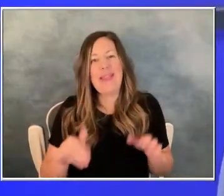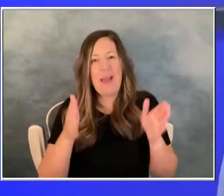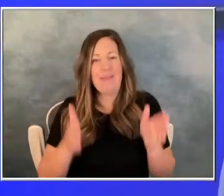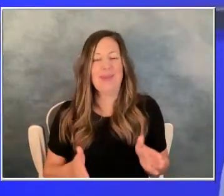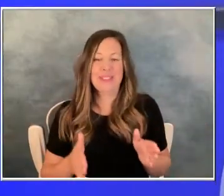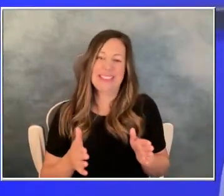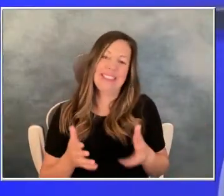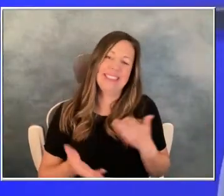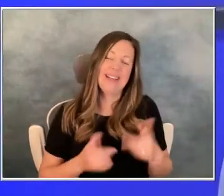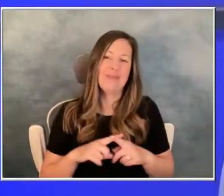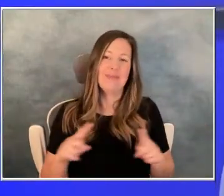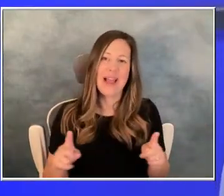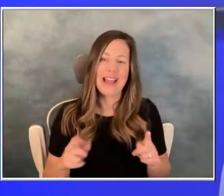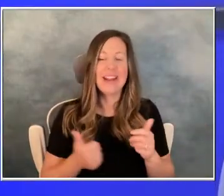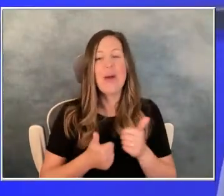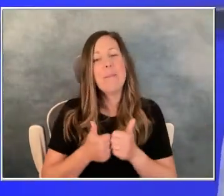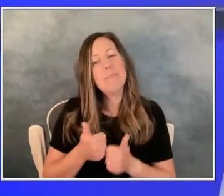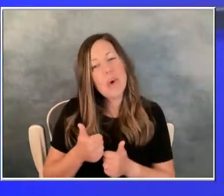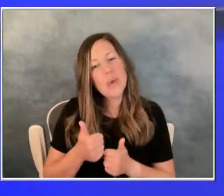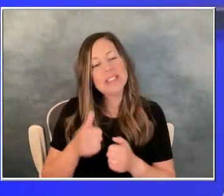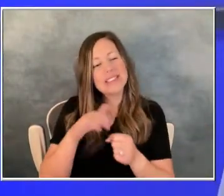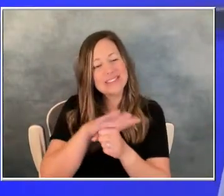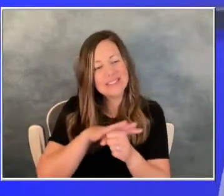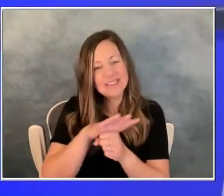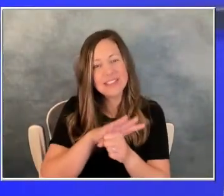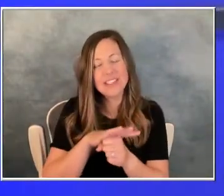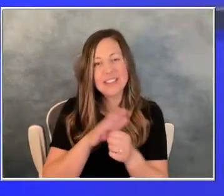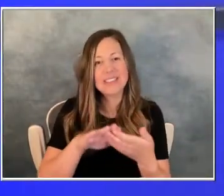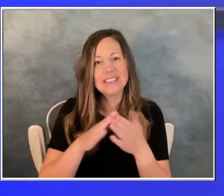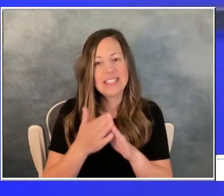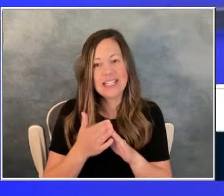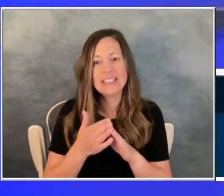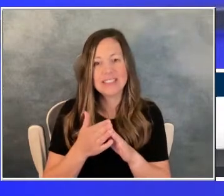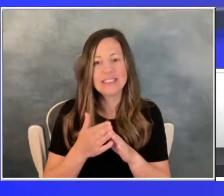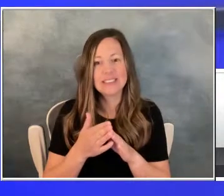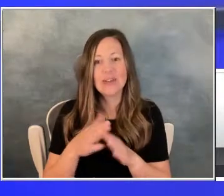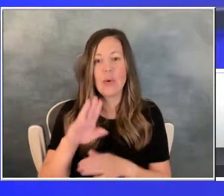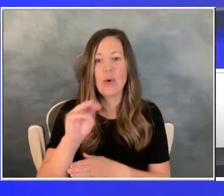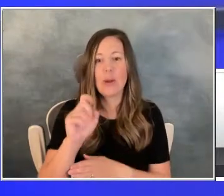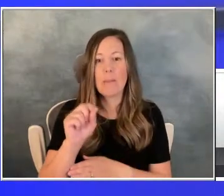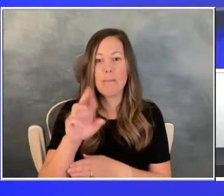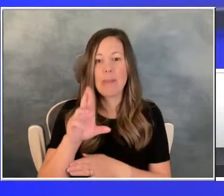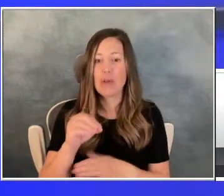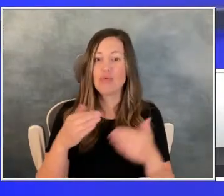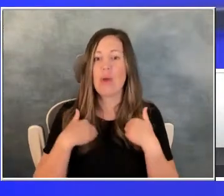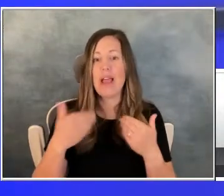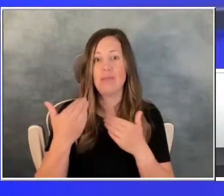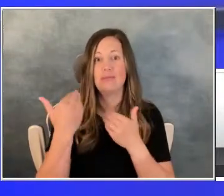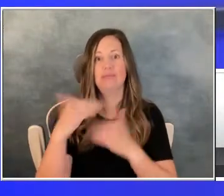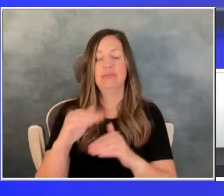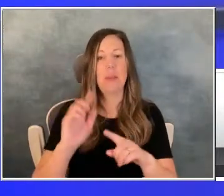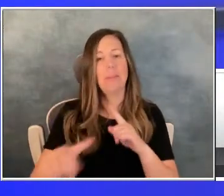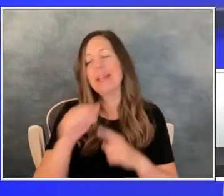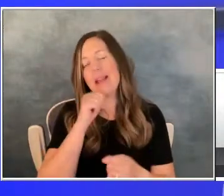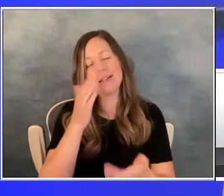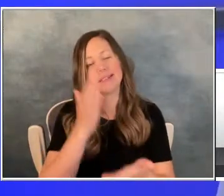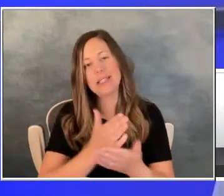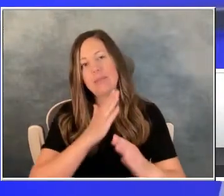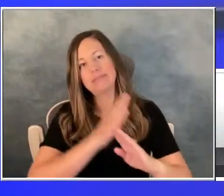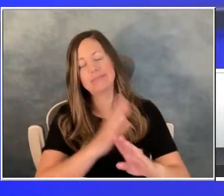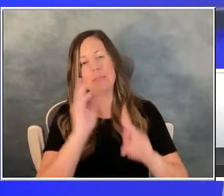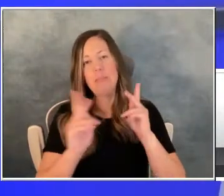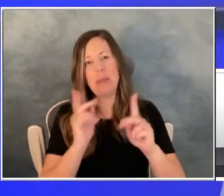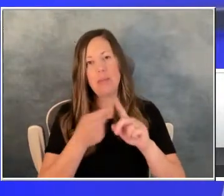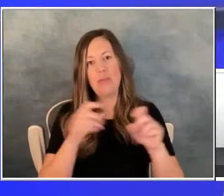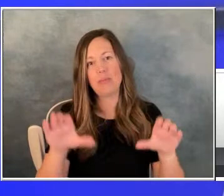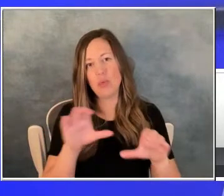most jurisdictions in our kind of metro area do have restrictions. That doesn't stop people from doing it. So I would rather say, if